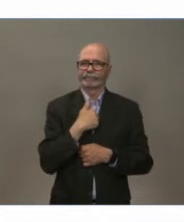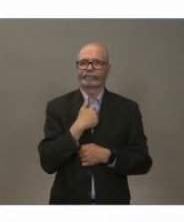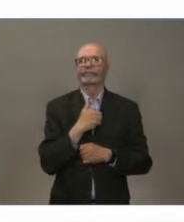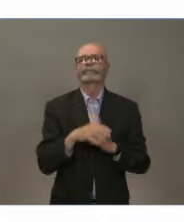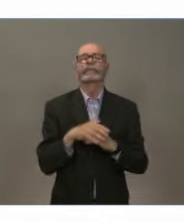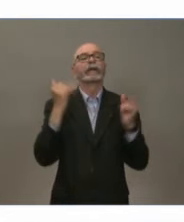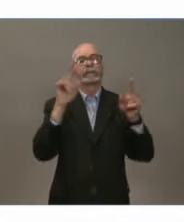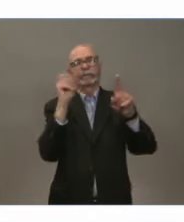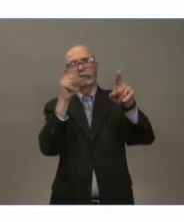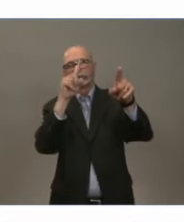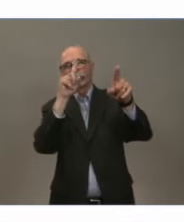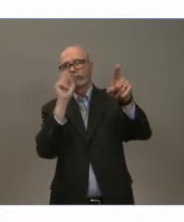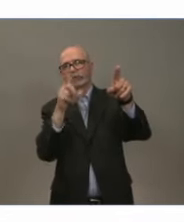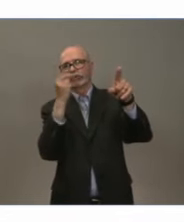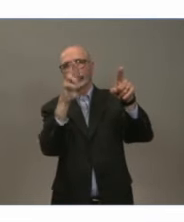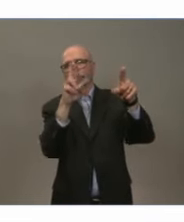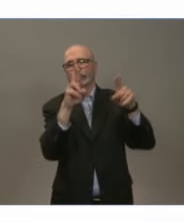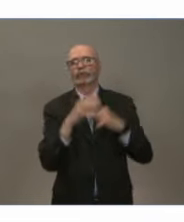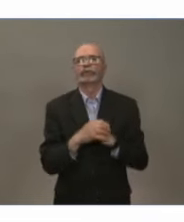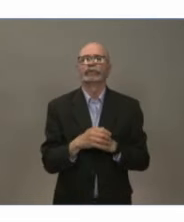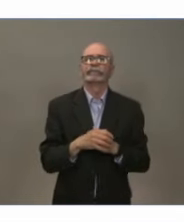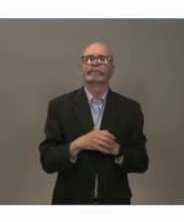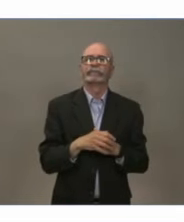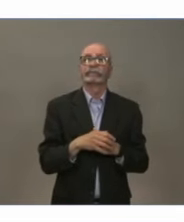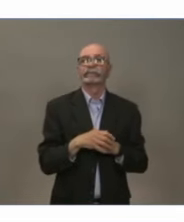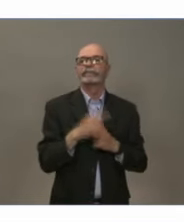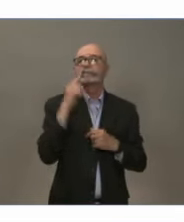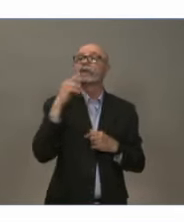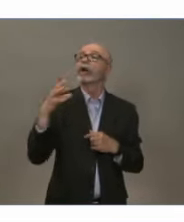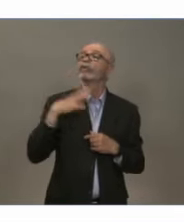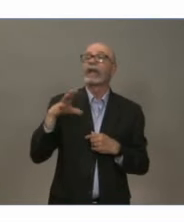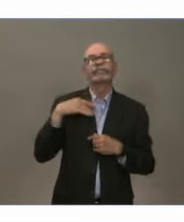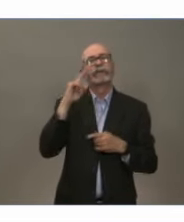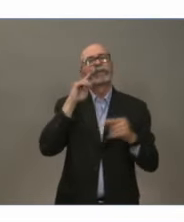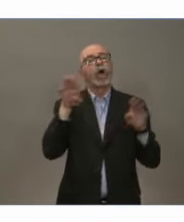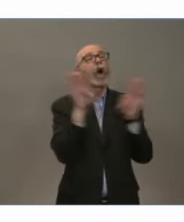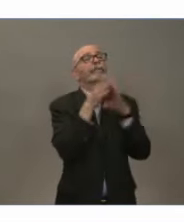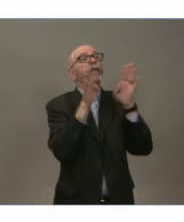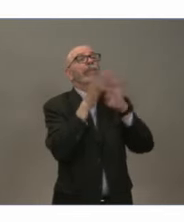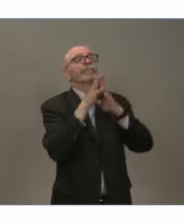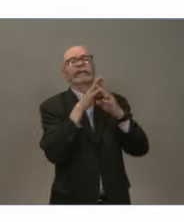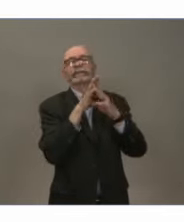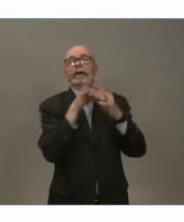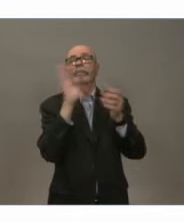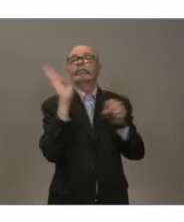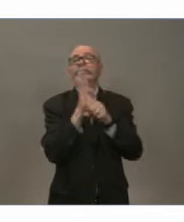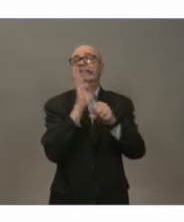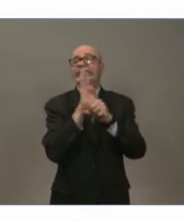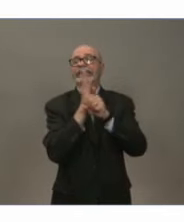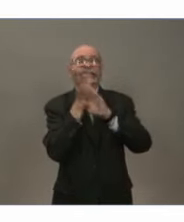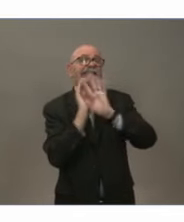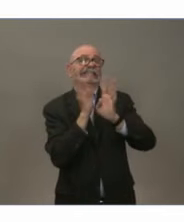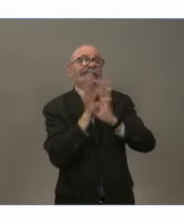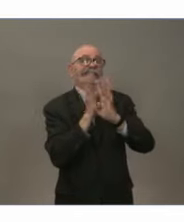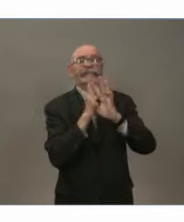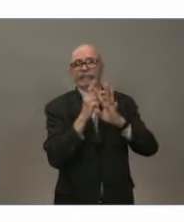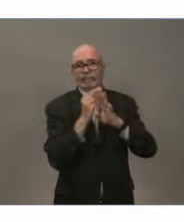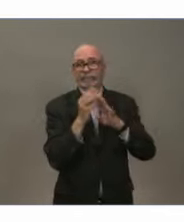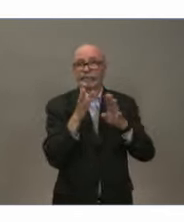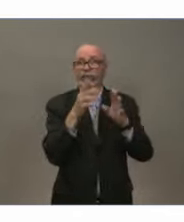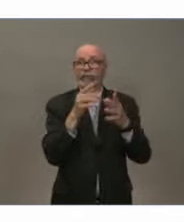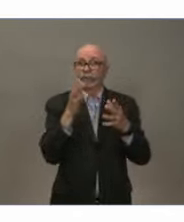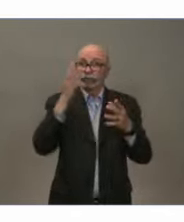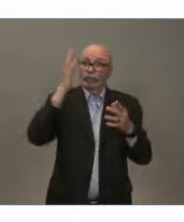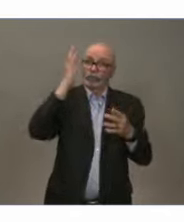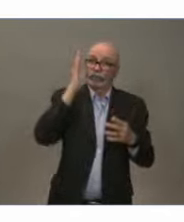to be that to reopen all businesses and go back to normal, eventually everyone needs to be tested for COVID. Does Nova Scotia intend to test all